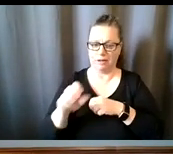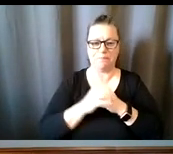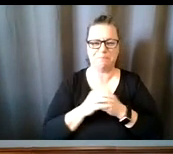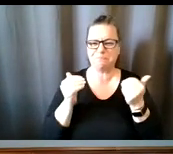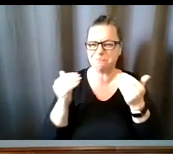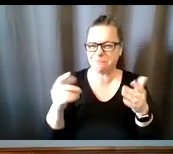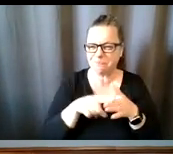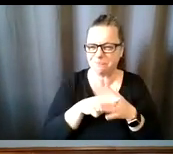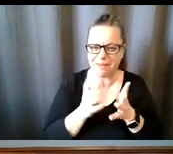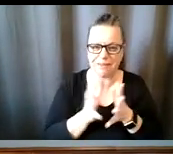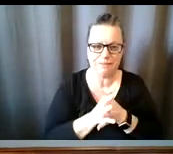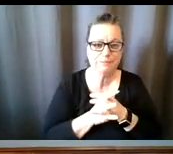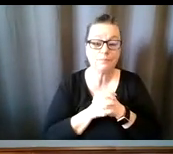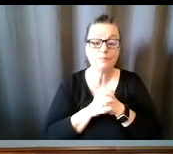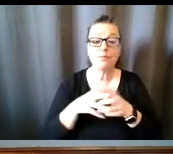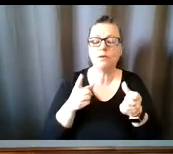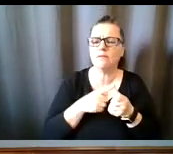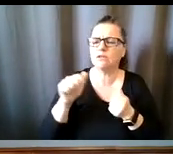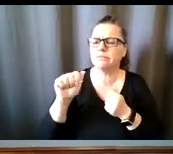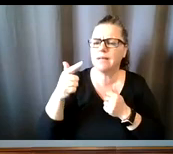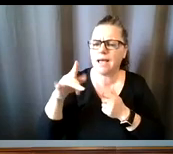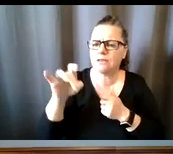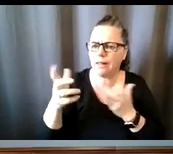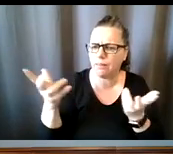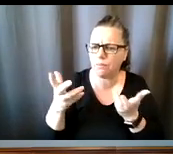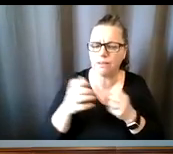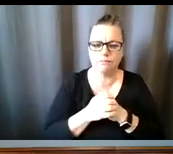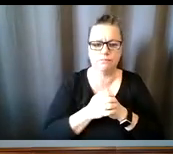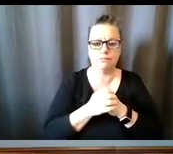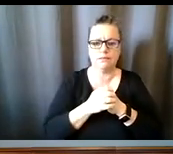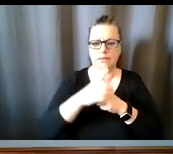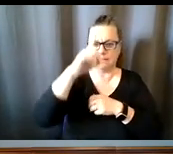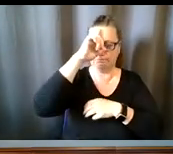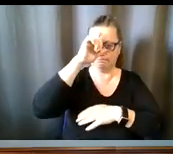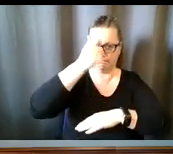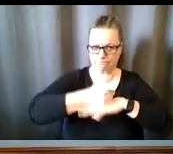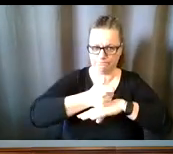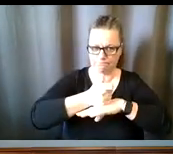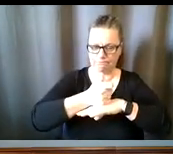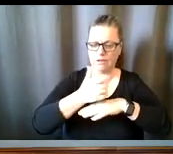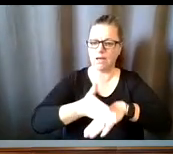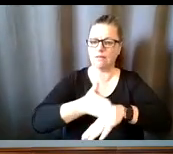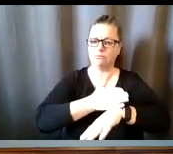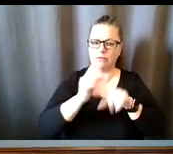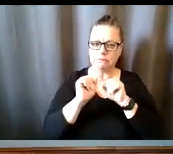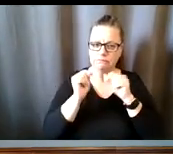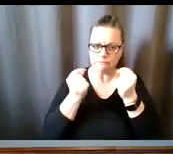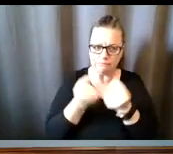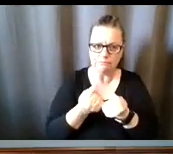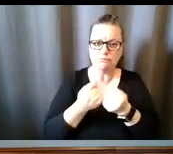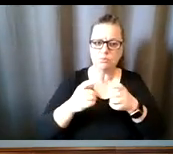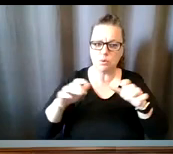started. First, what is Agile? Well, Agile is really a mindset for improving teamwork and performance while adapting to customer